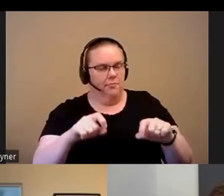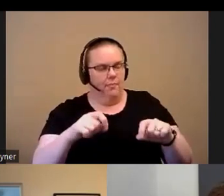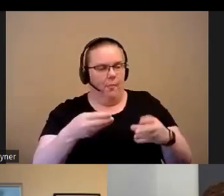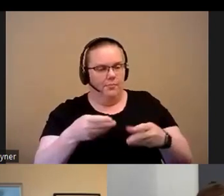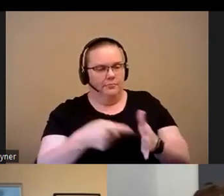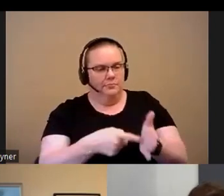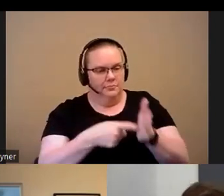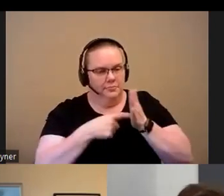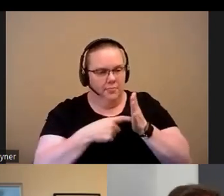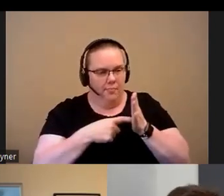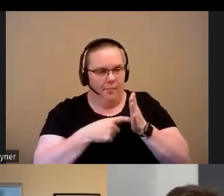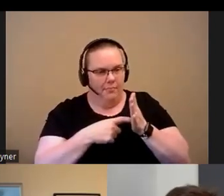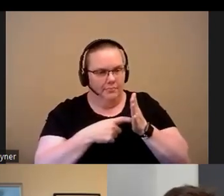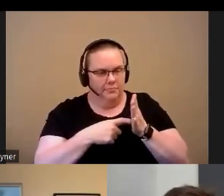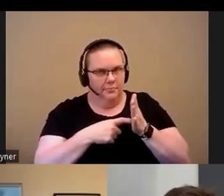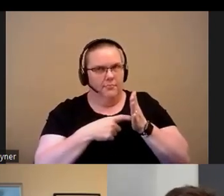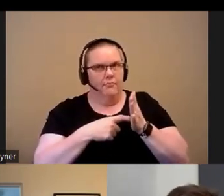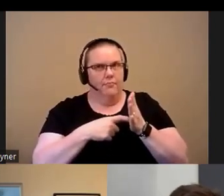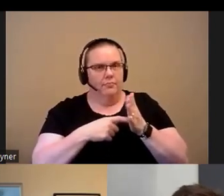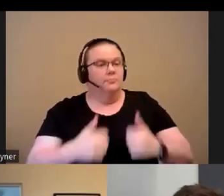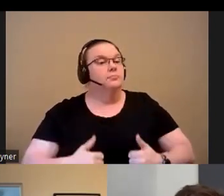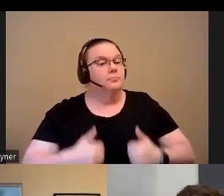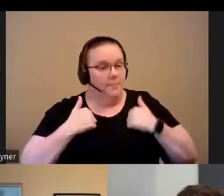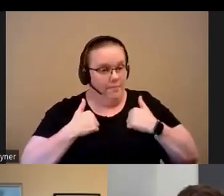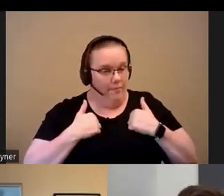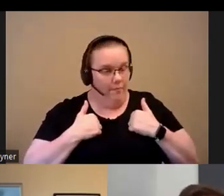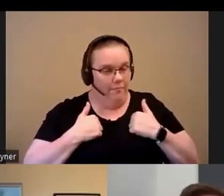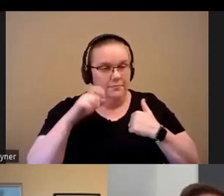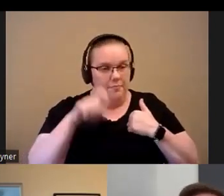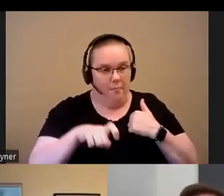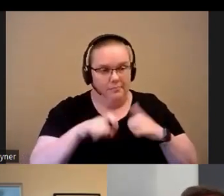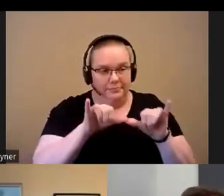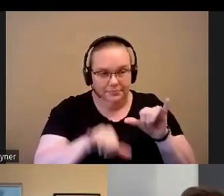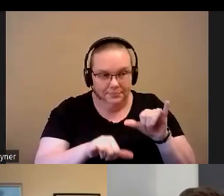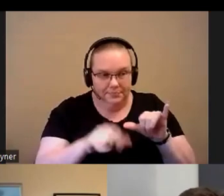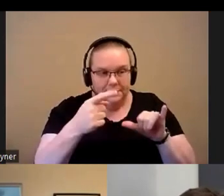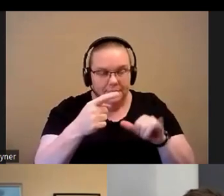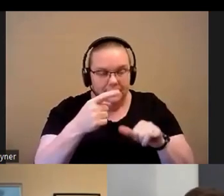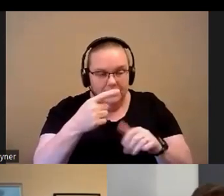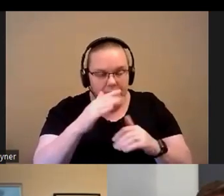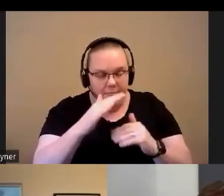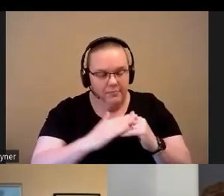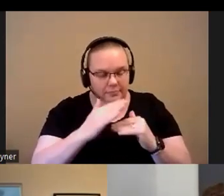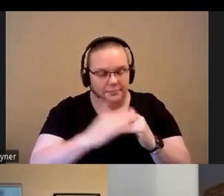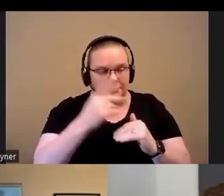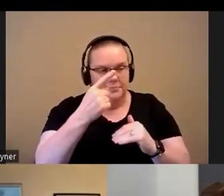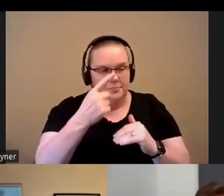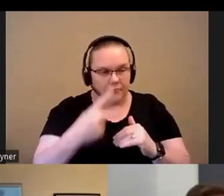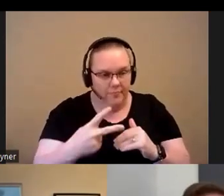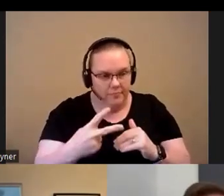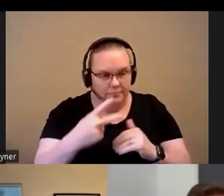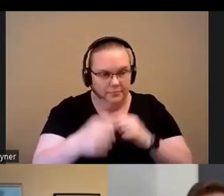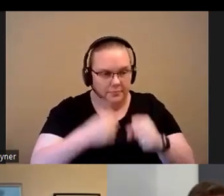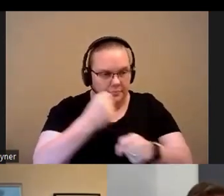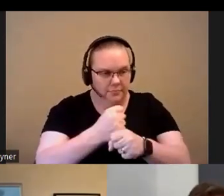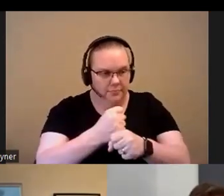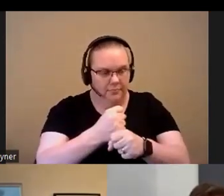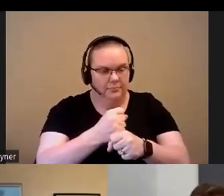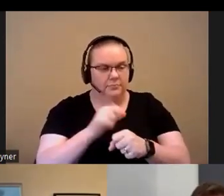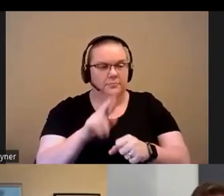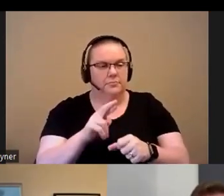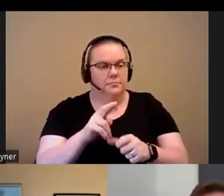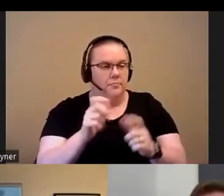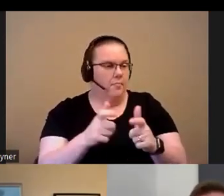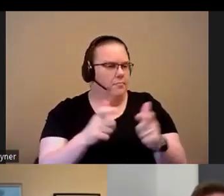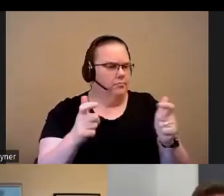half the year in the US when you're on a green card in most situations. And a lot of major touring artists, or some very major touring